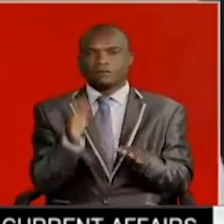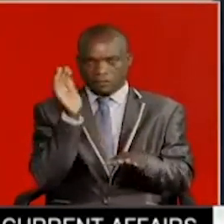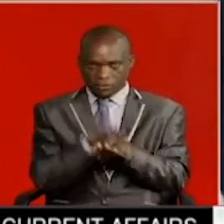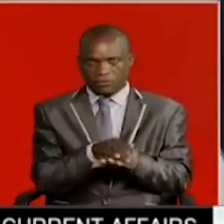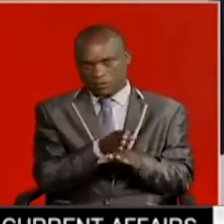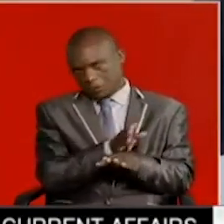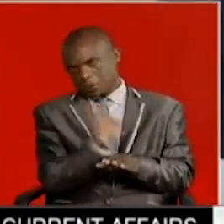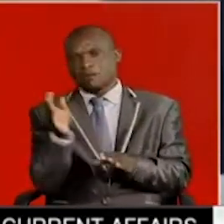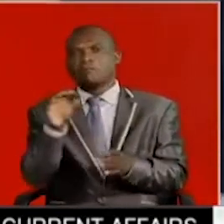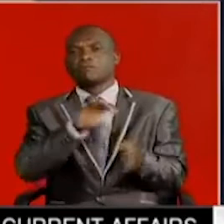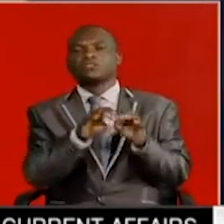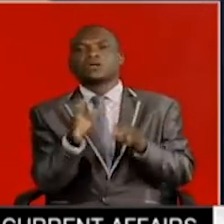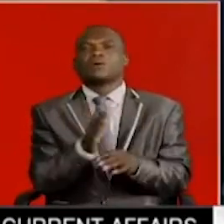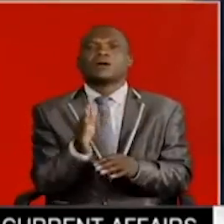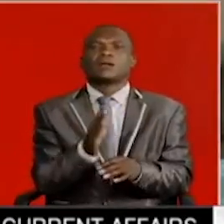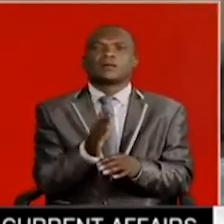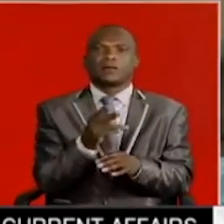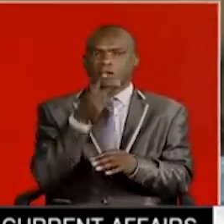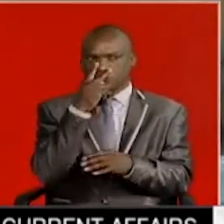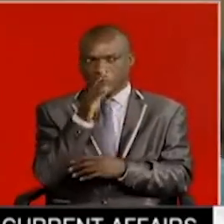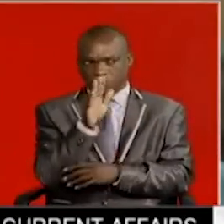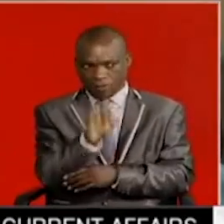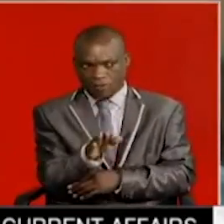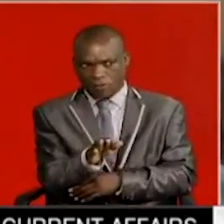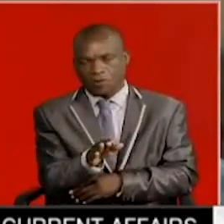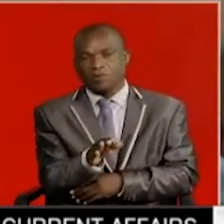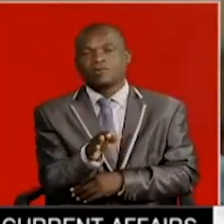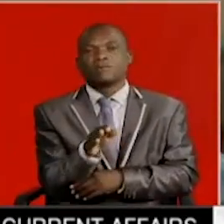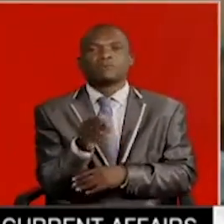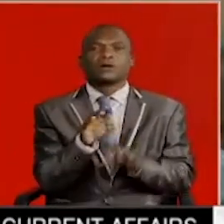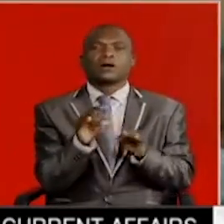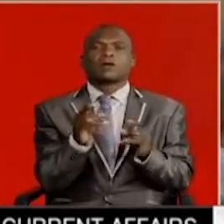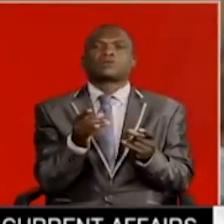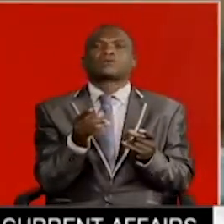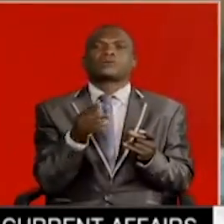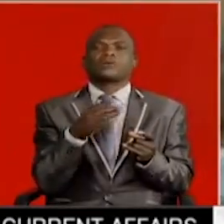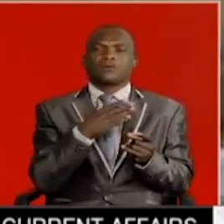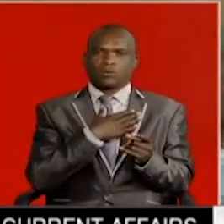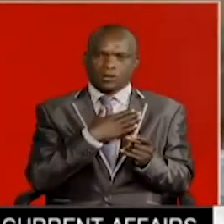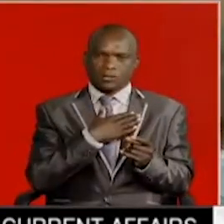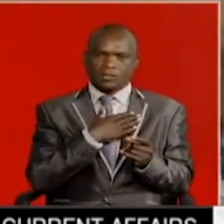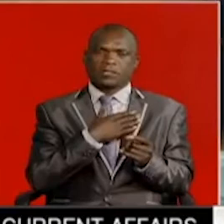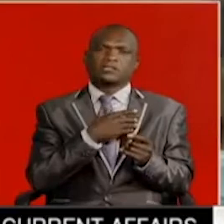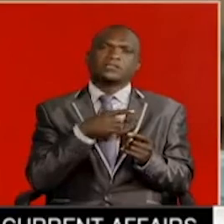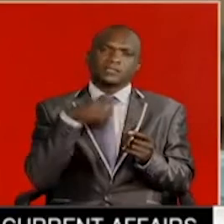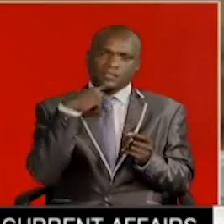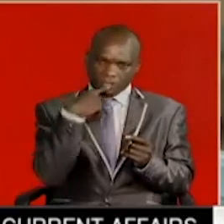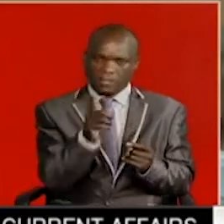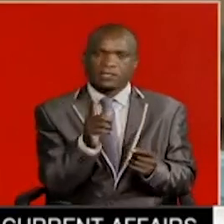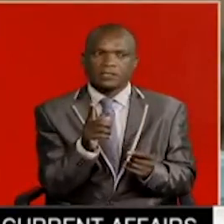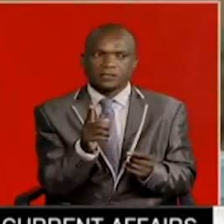is the vaccine? Wants to get the vaccine. So we have already started,